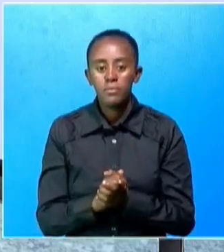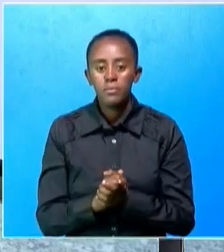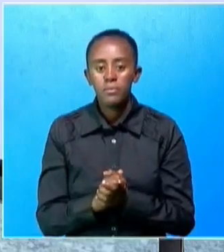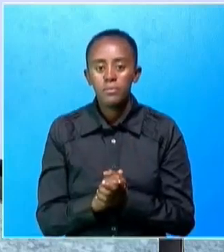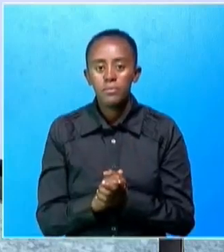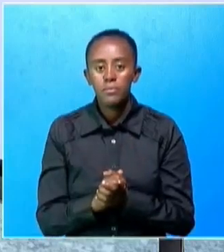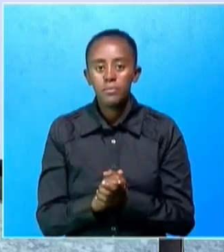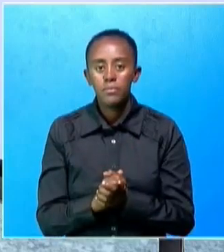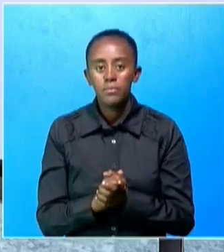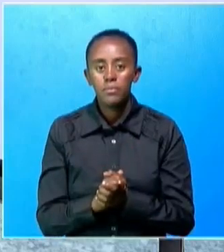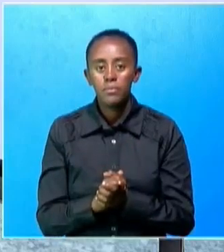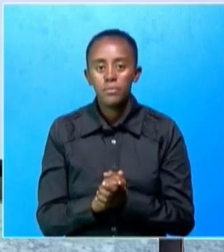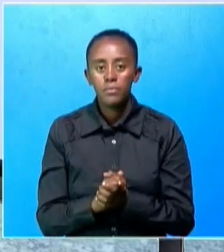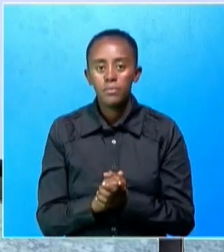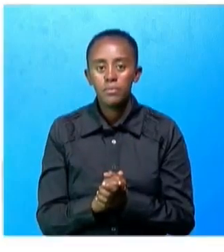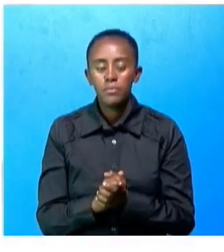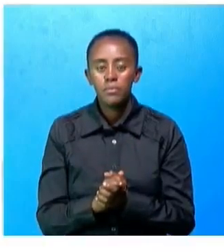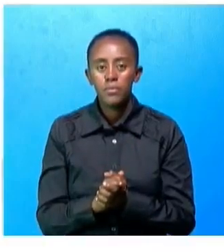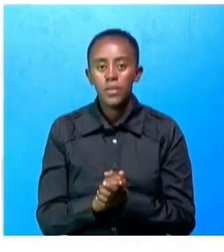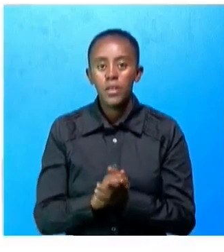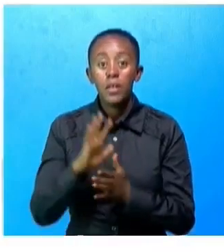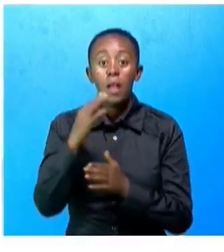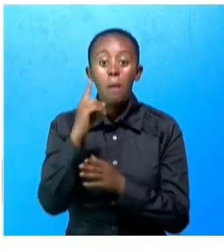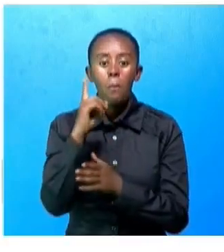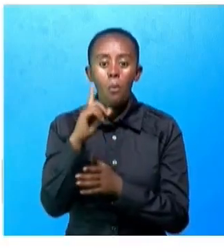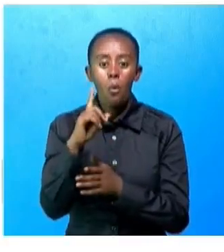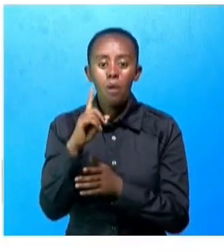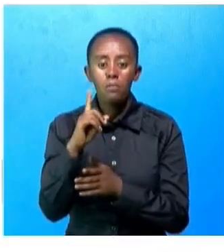form has that is type 1.